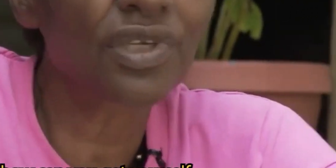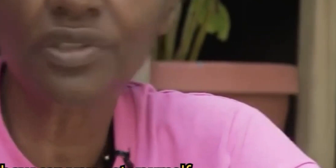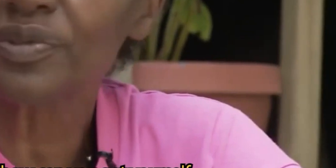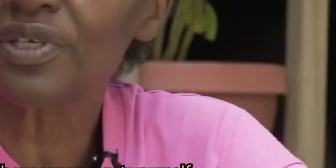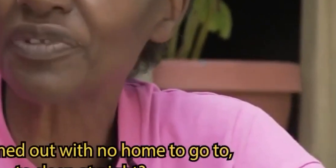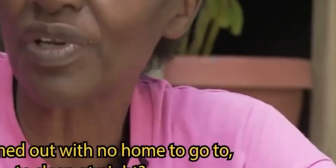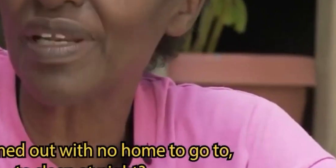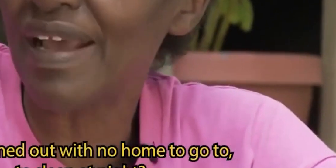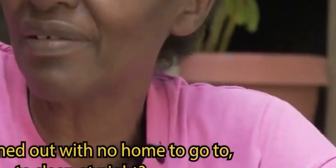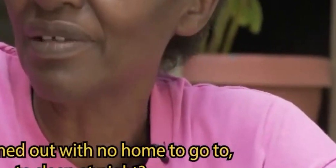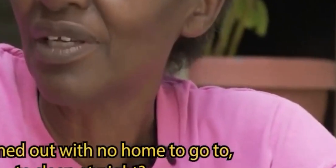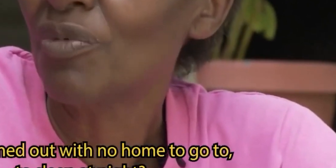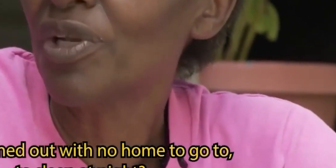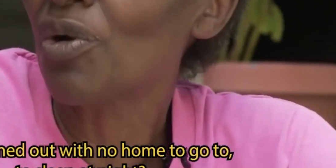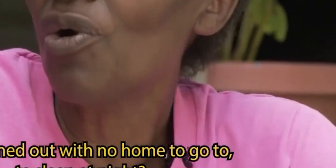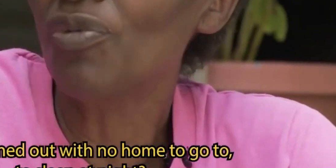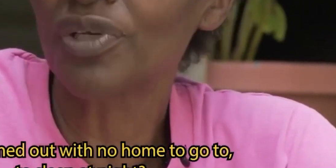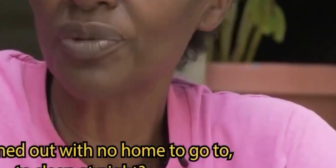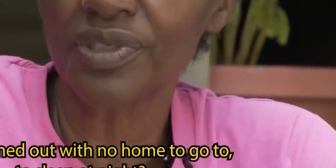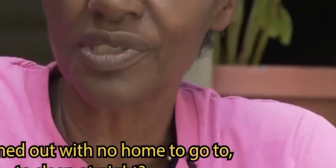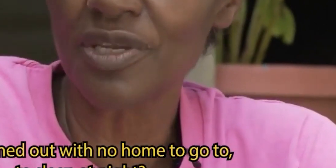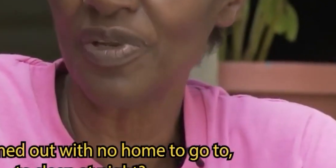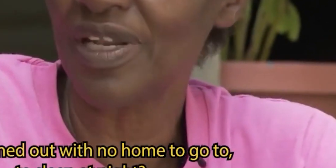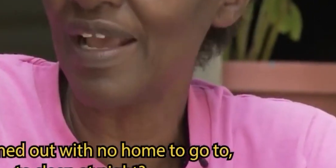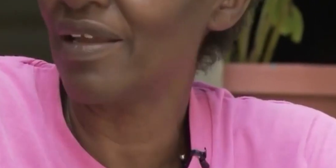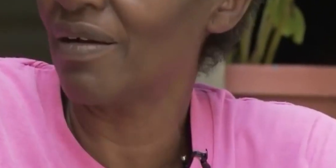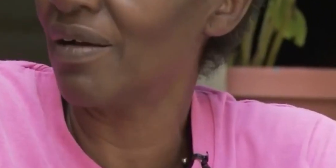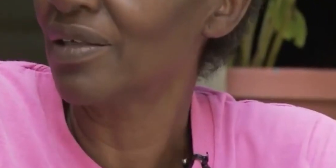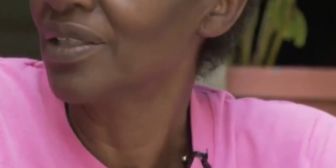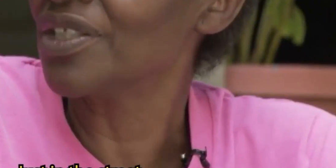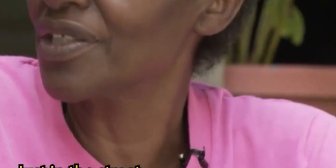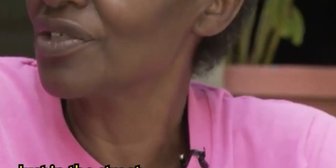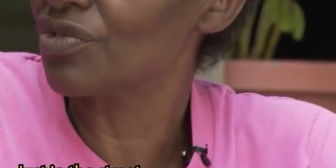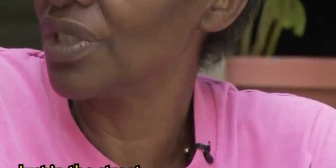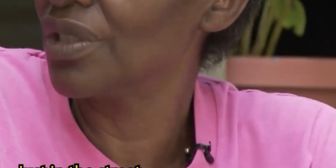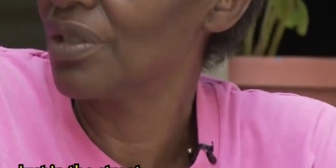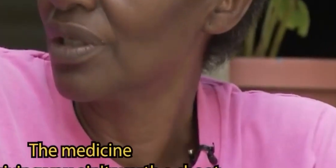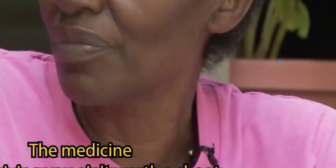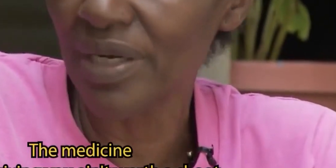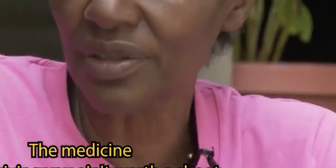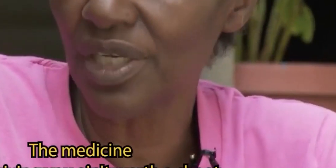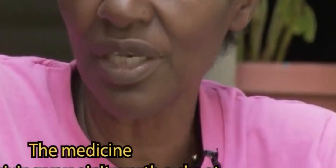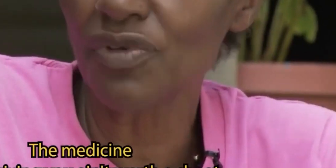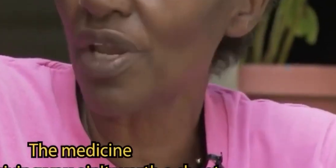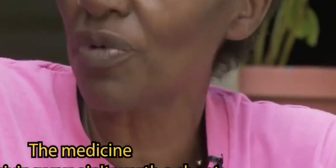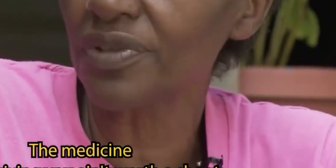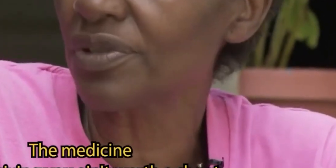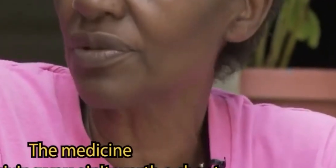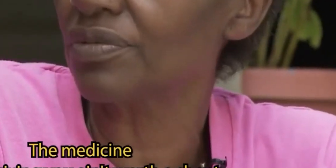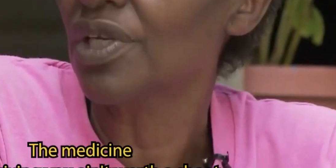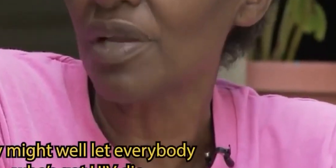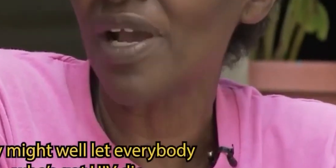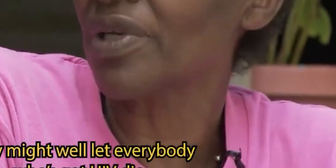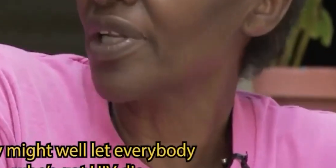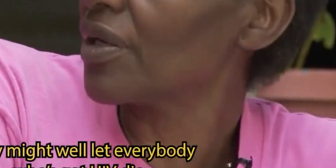can you get yourself straightened out with no home to go to sleep at night, just in the street? The medicine they giving you ain't worth a